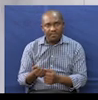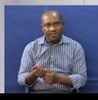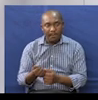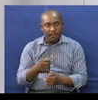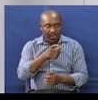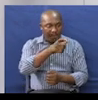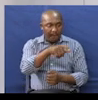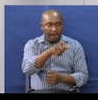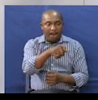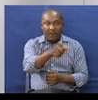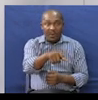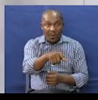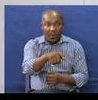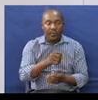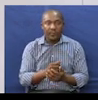people